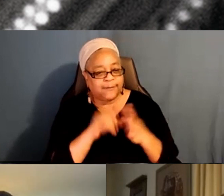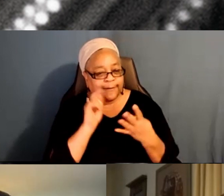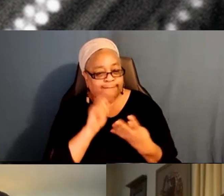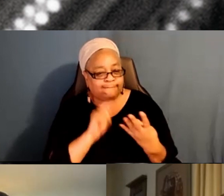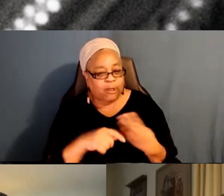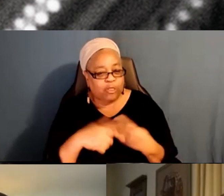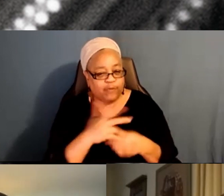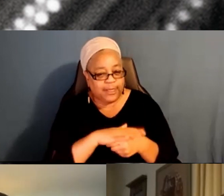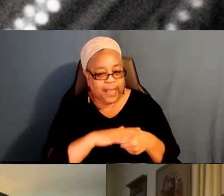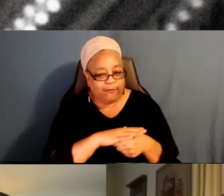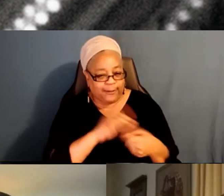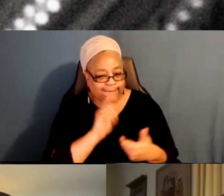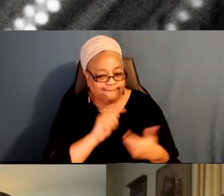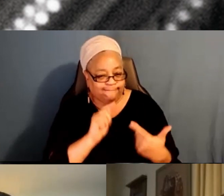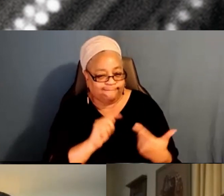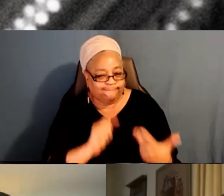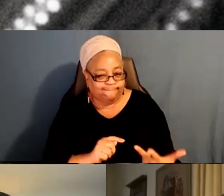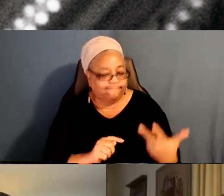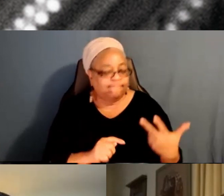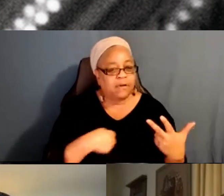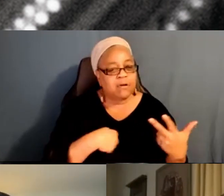that I have,